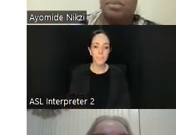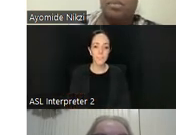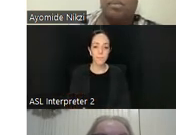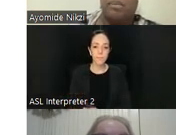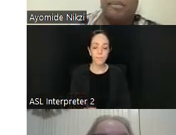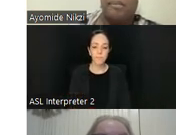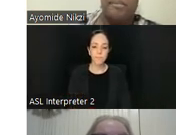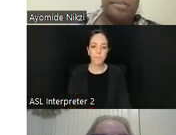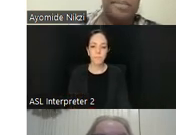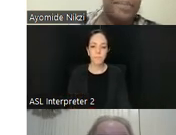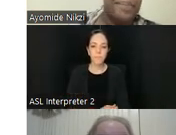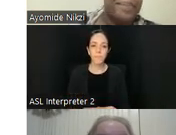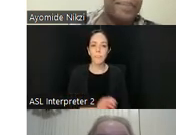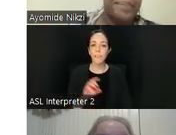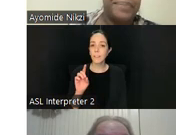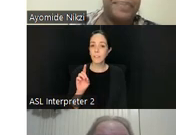is dashboards.